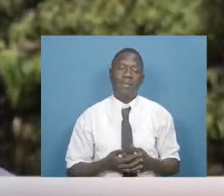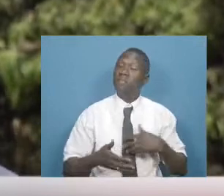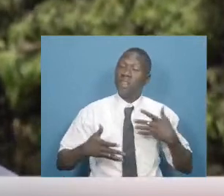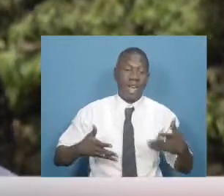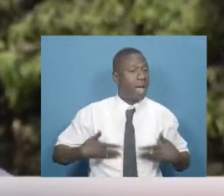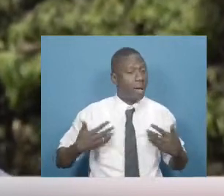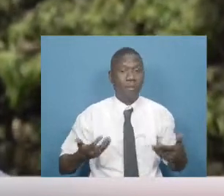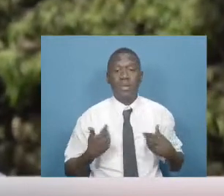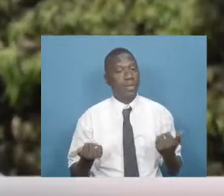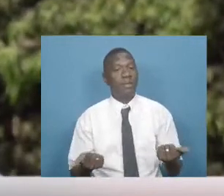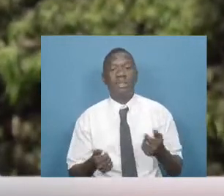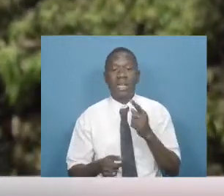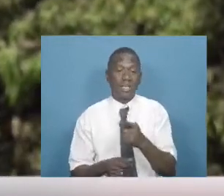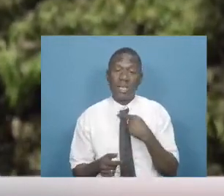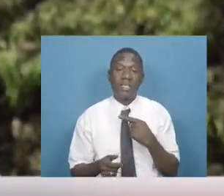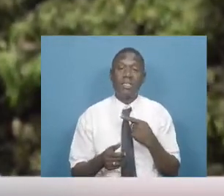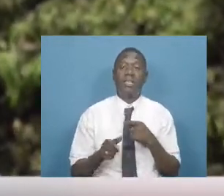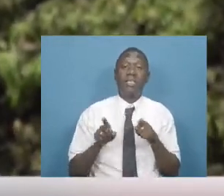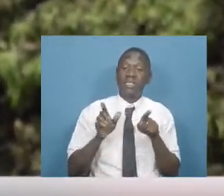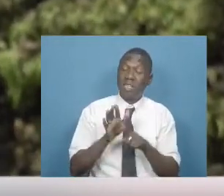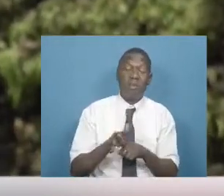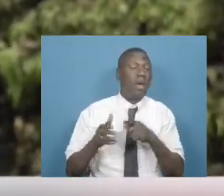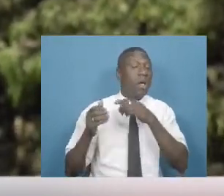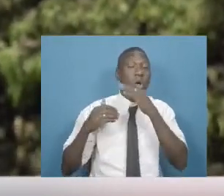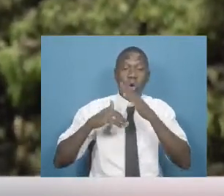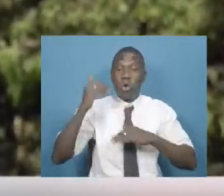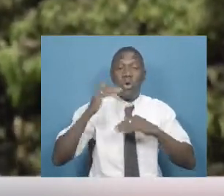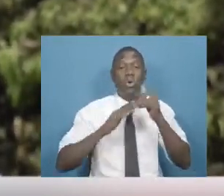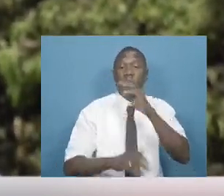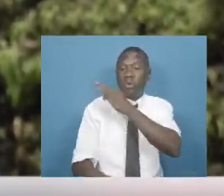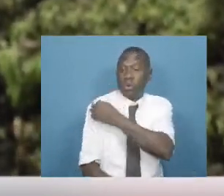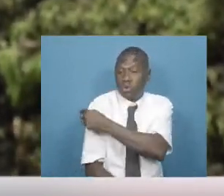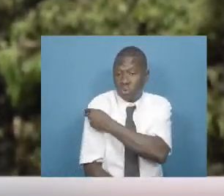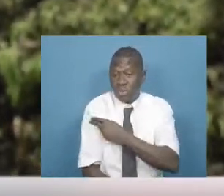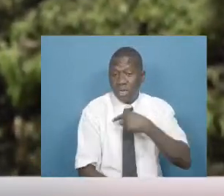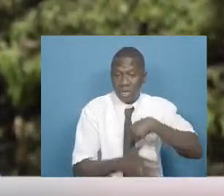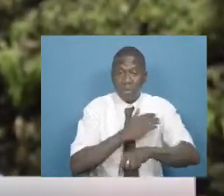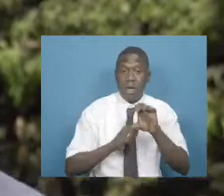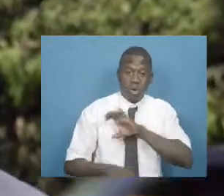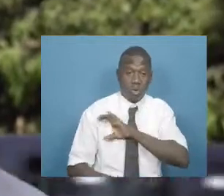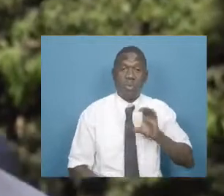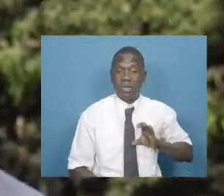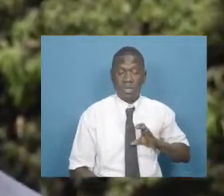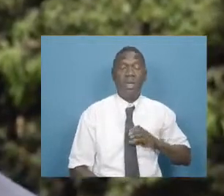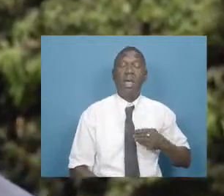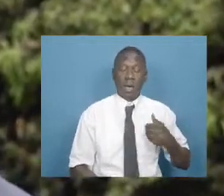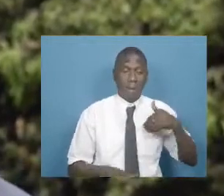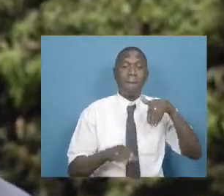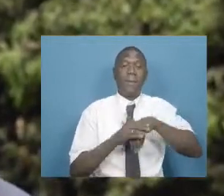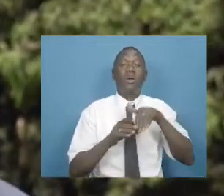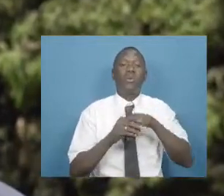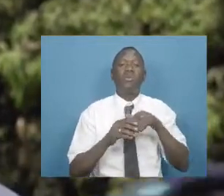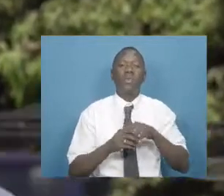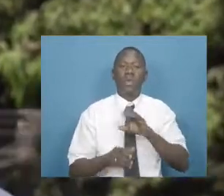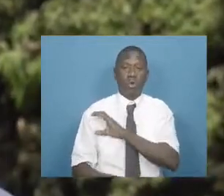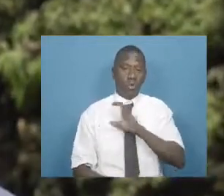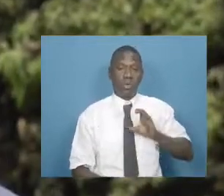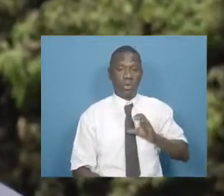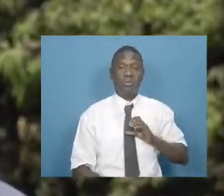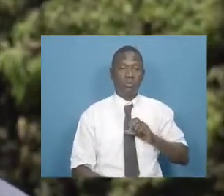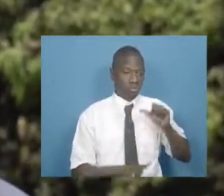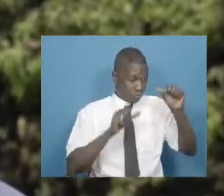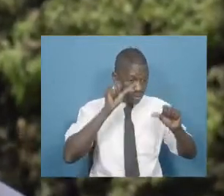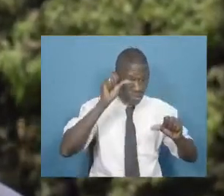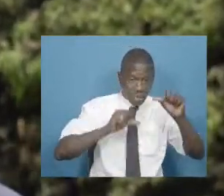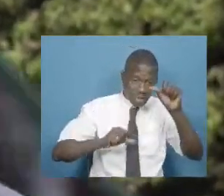I am very happy that such a hospital is constructed in my community. I am even part of the committee set up to supervise the